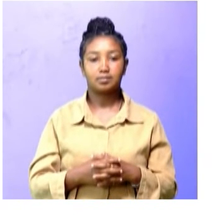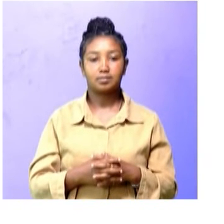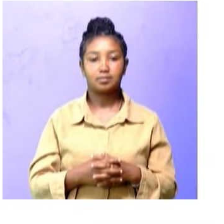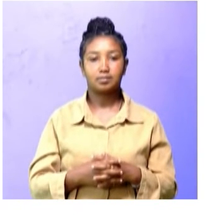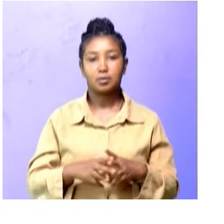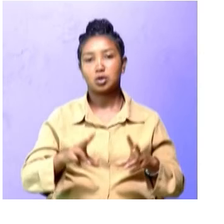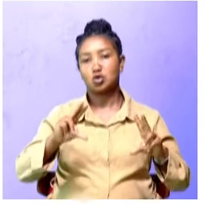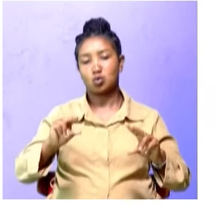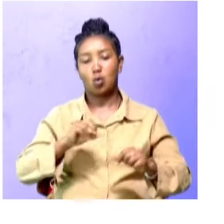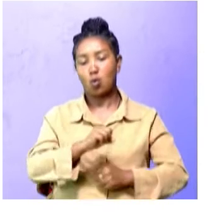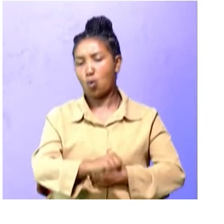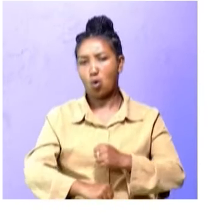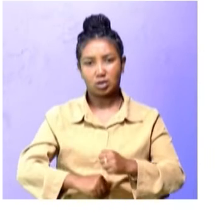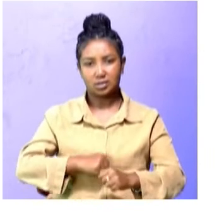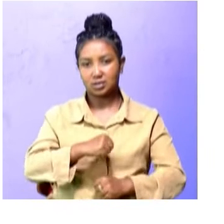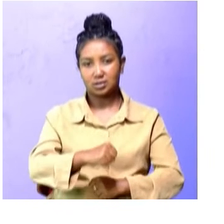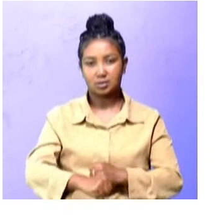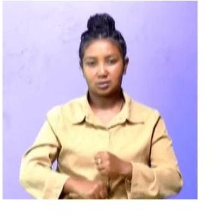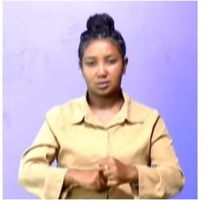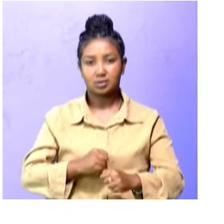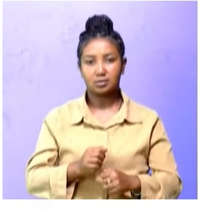No worries